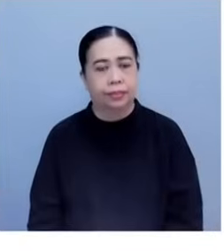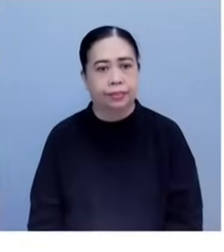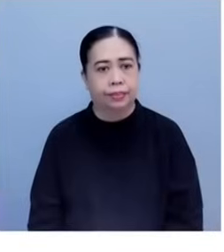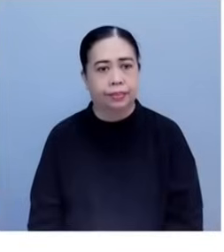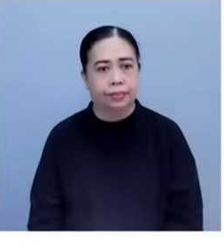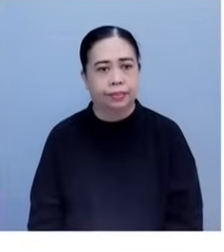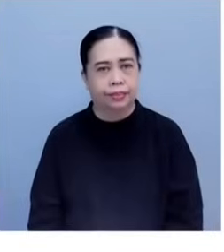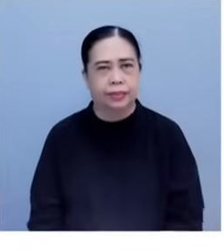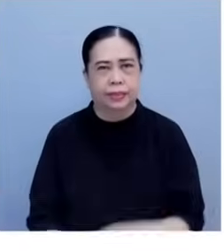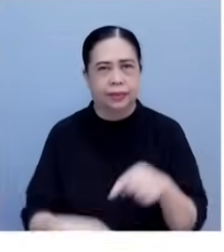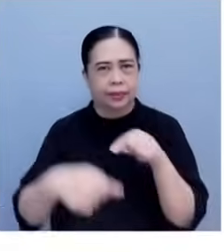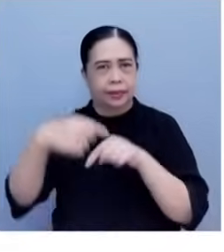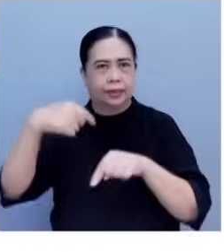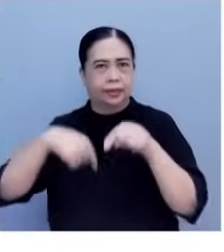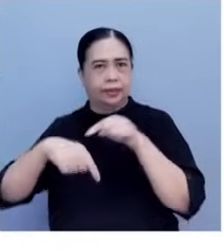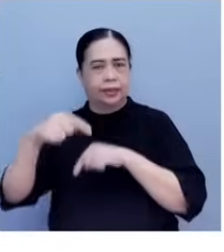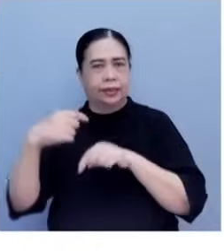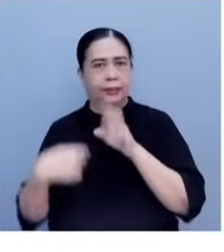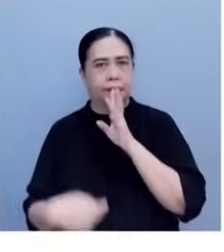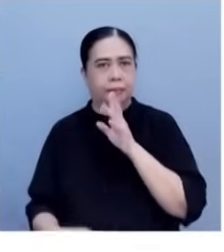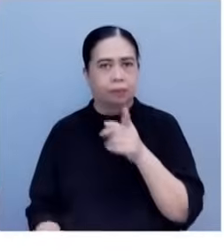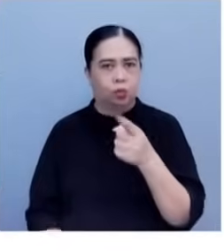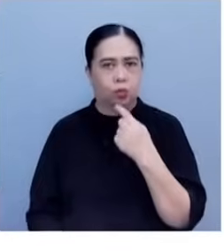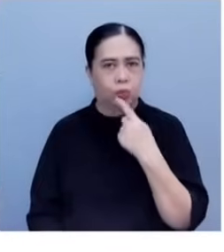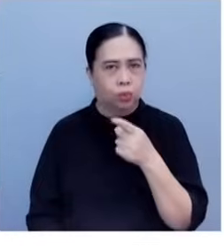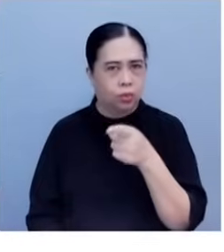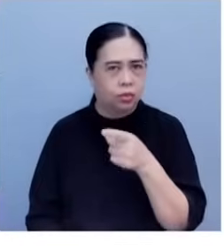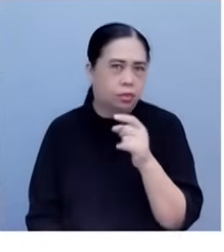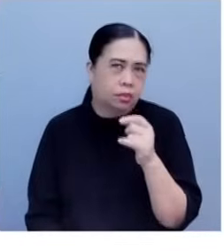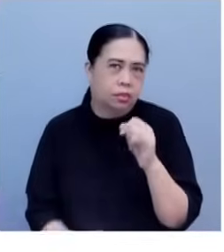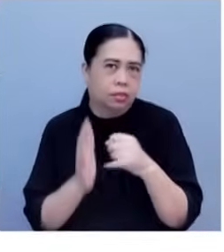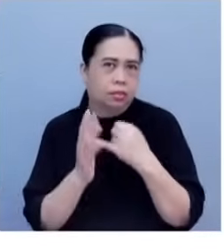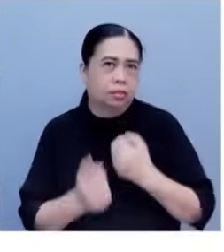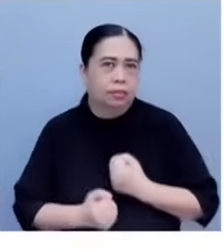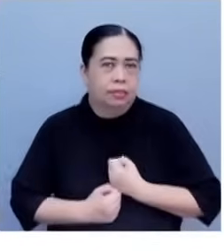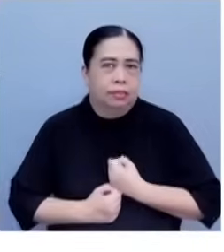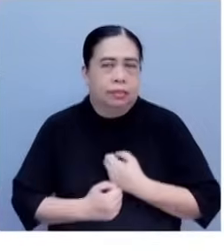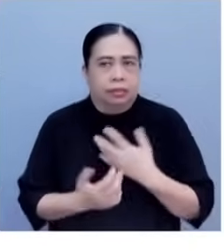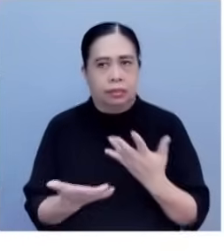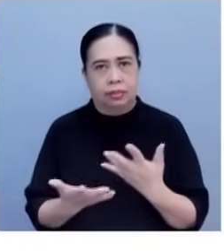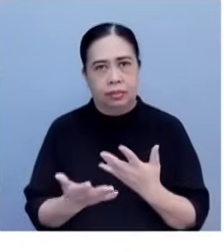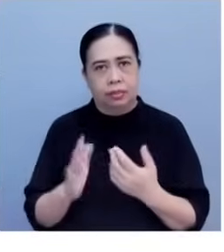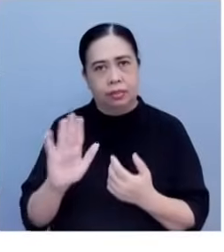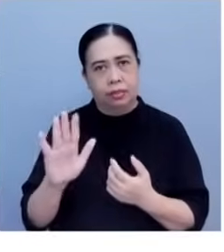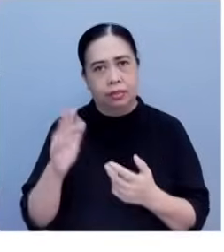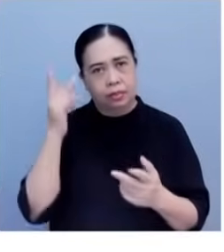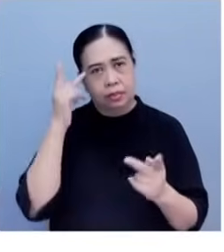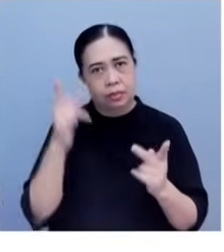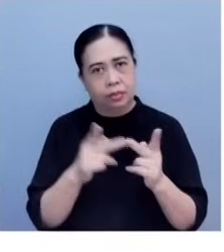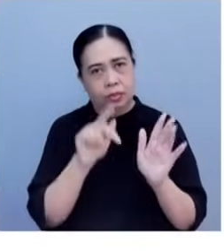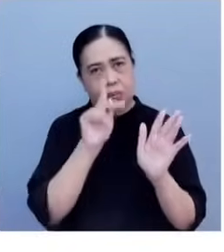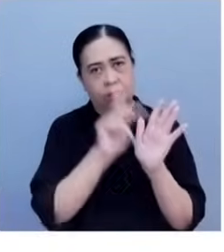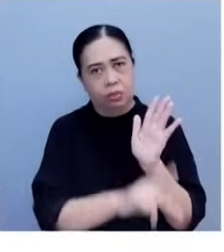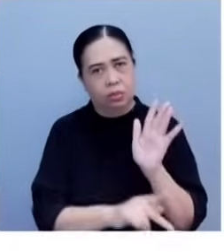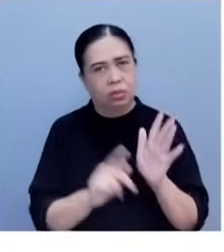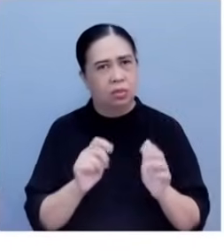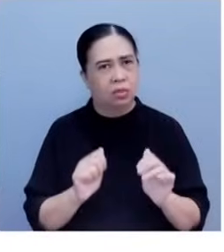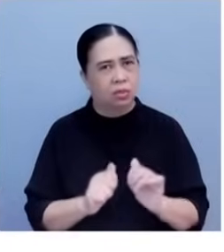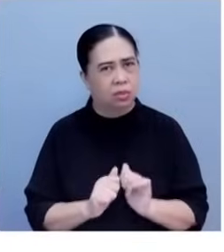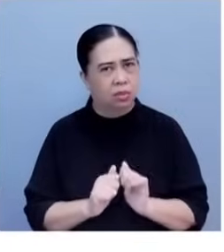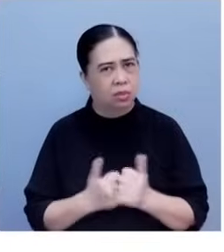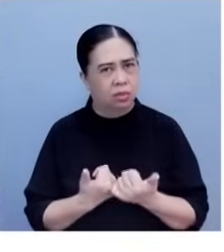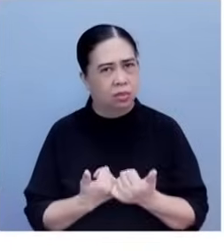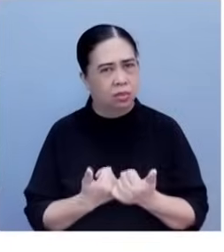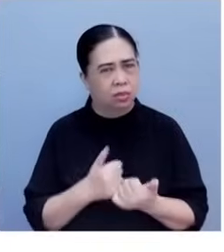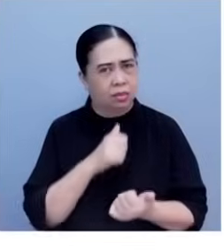Let me just go back to what you said a while ago. You said that he was merely expressing his intent to kill. How is that not